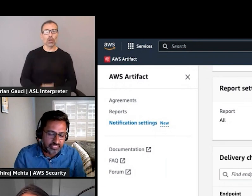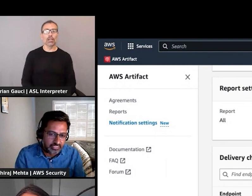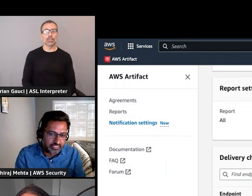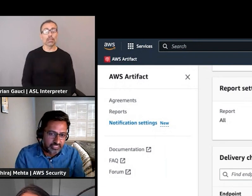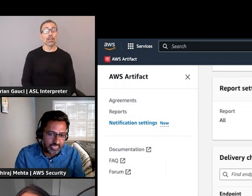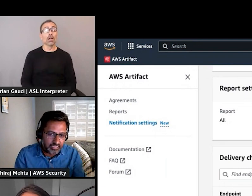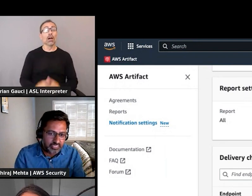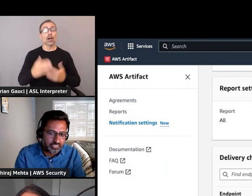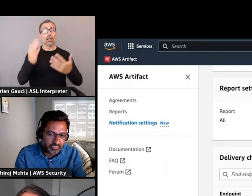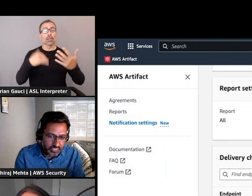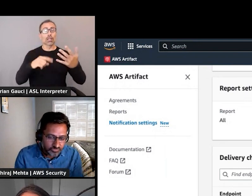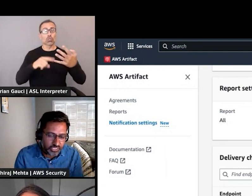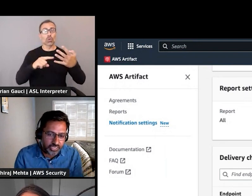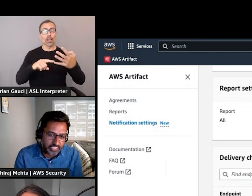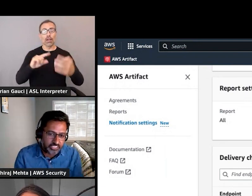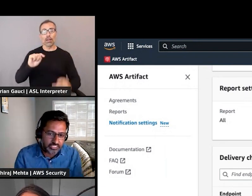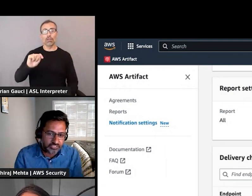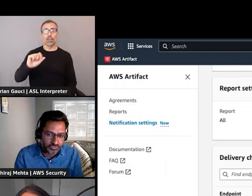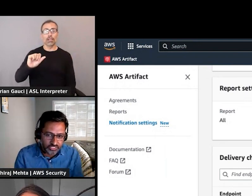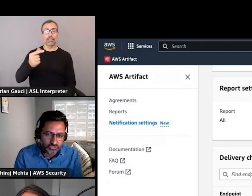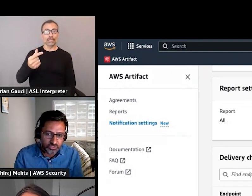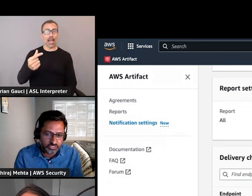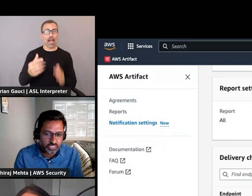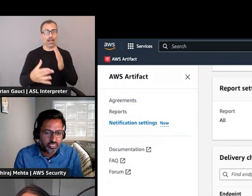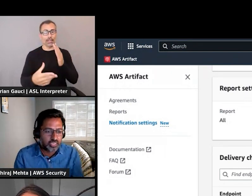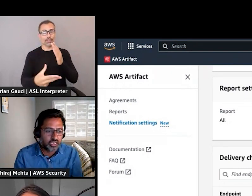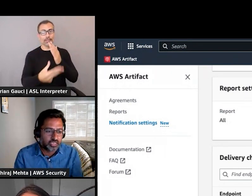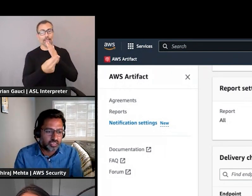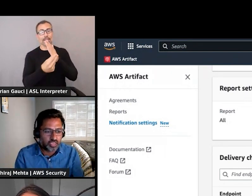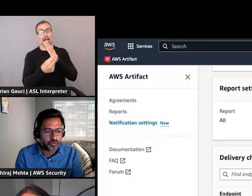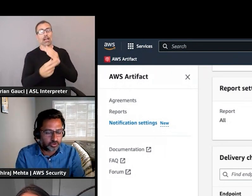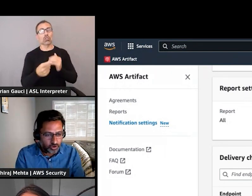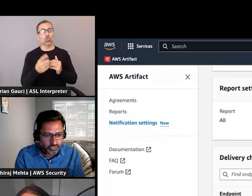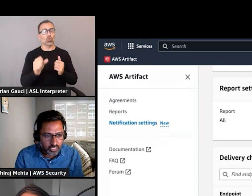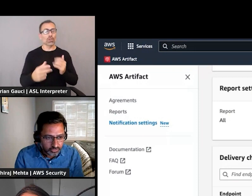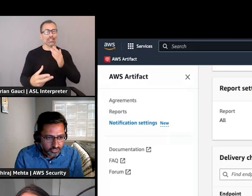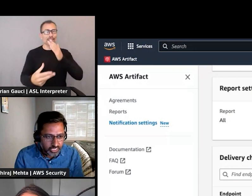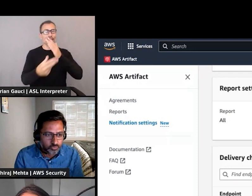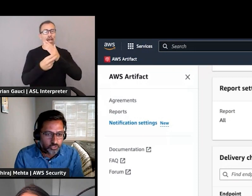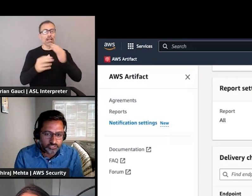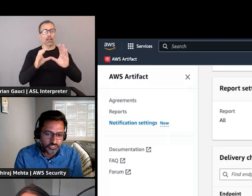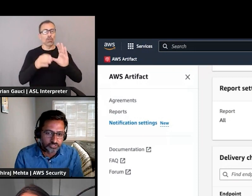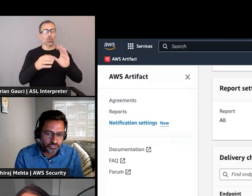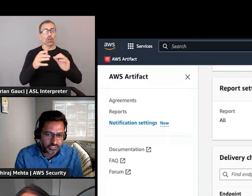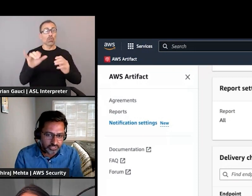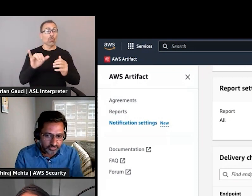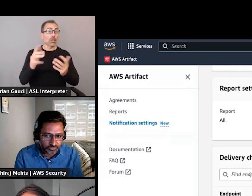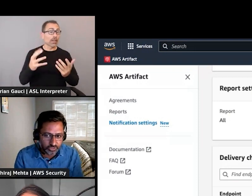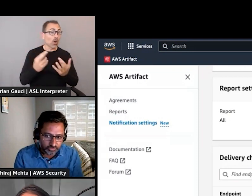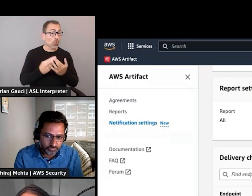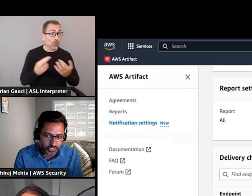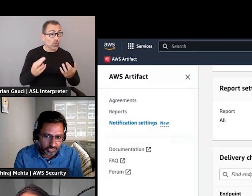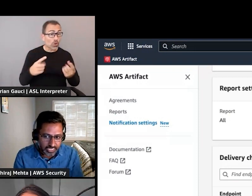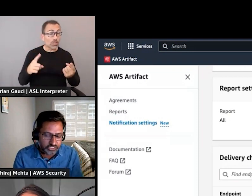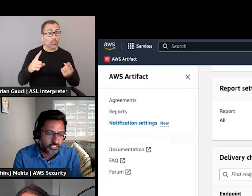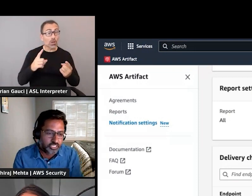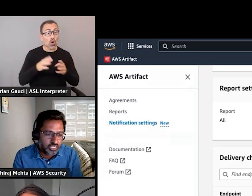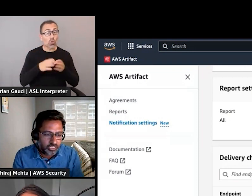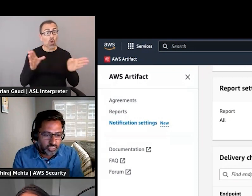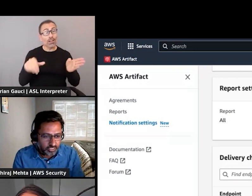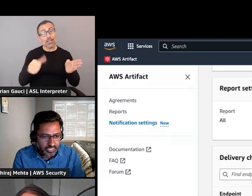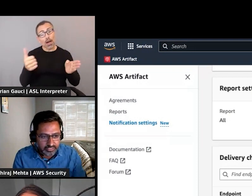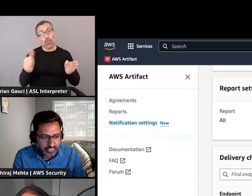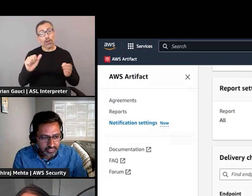tag the configuration as a resource across other AWS resources for a